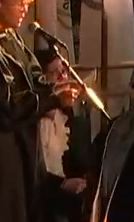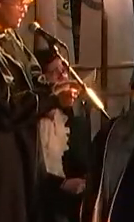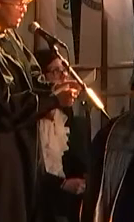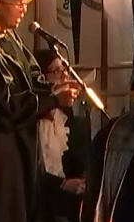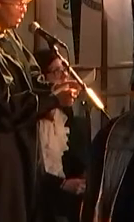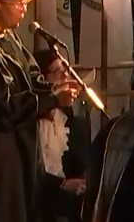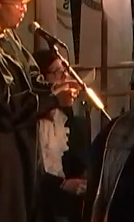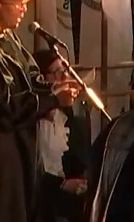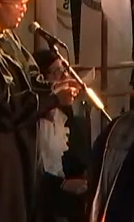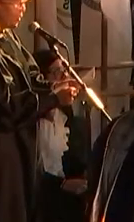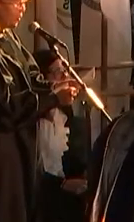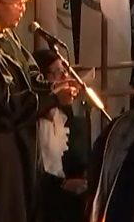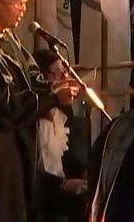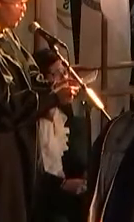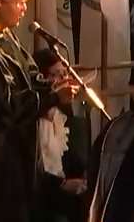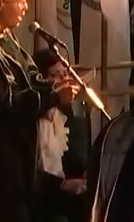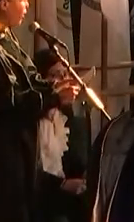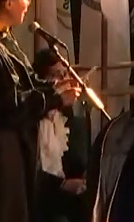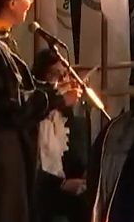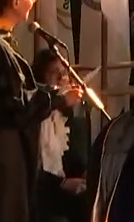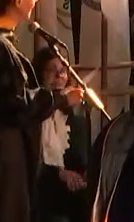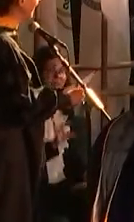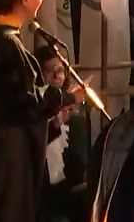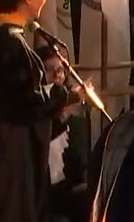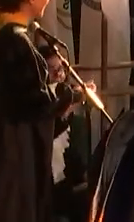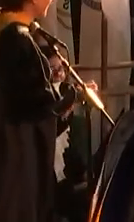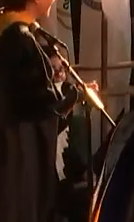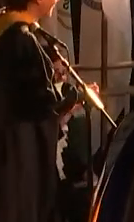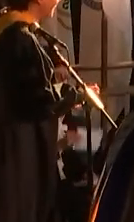Kendra D. Botello, cum laude.